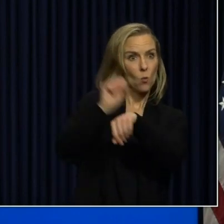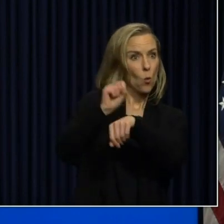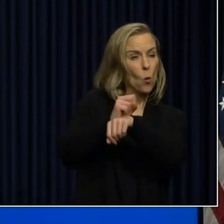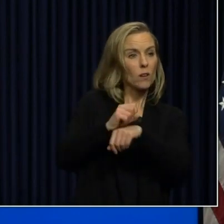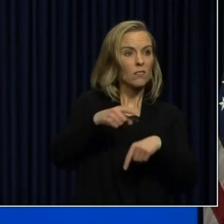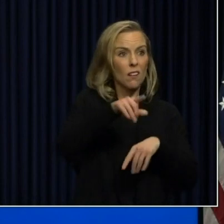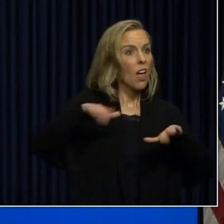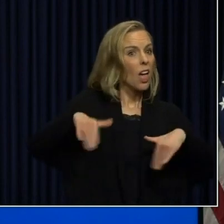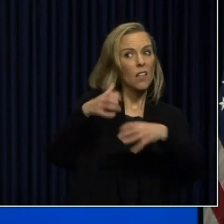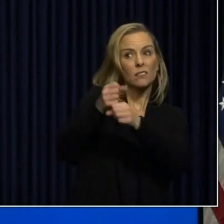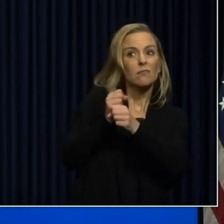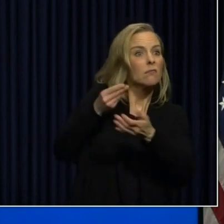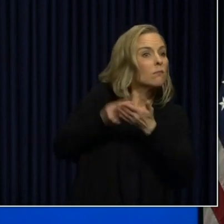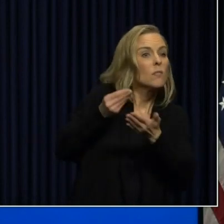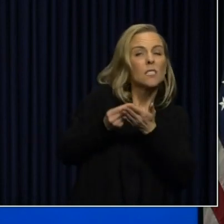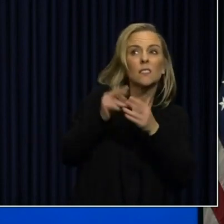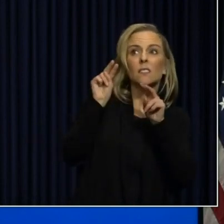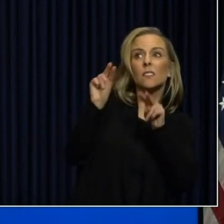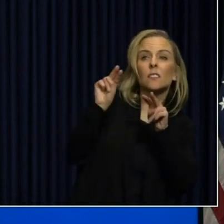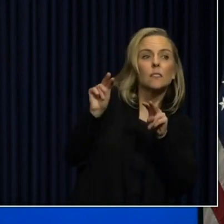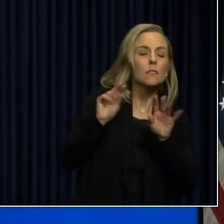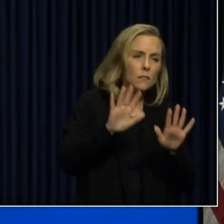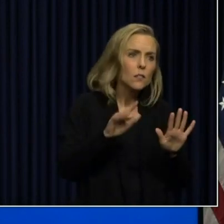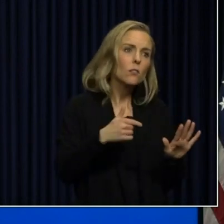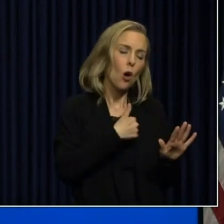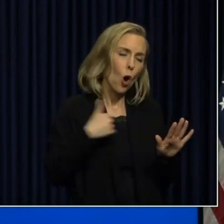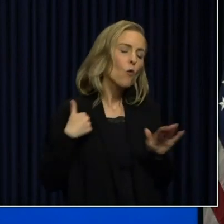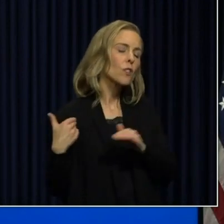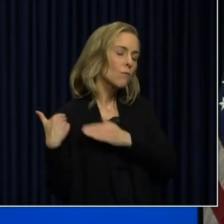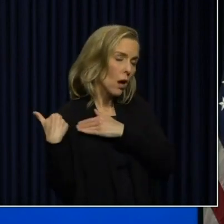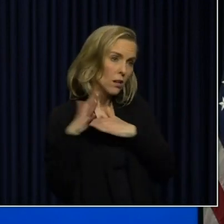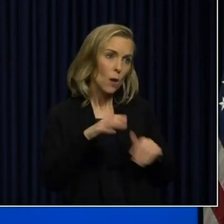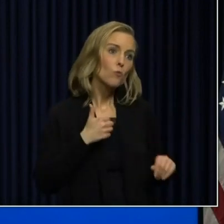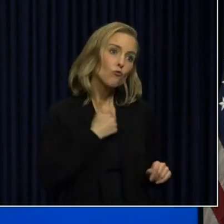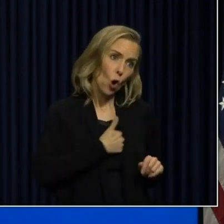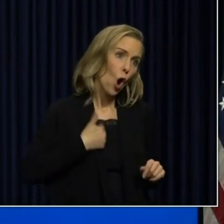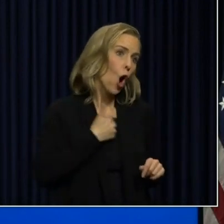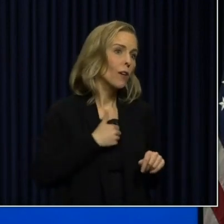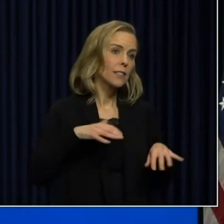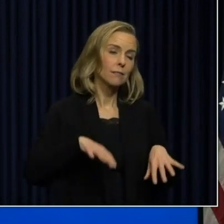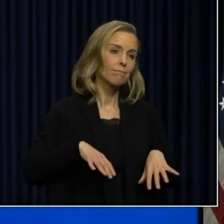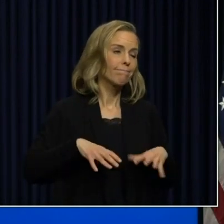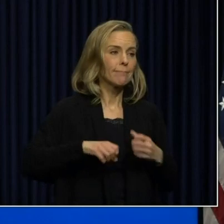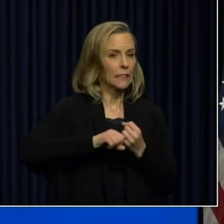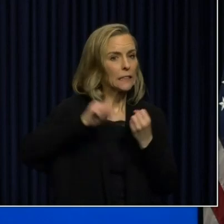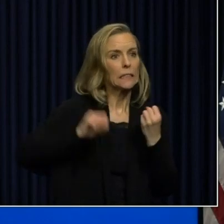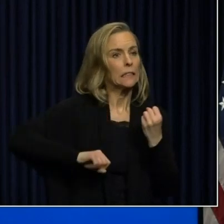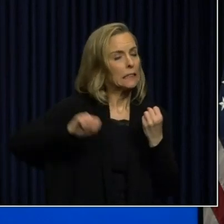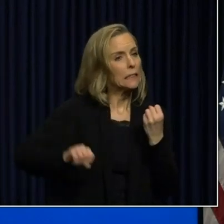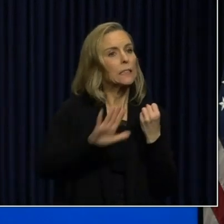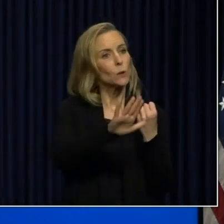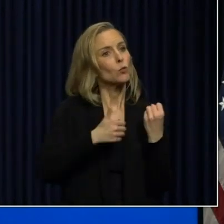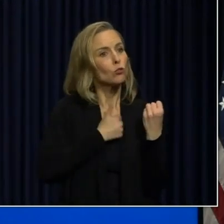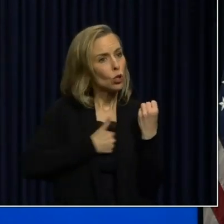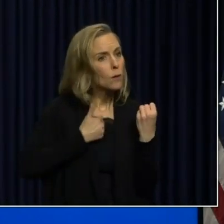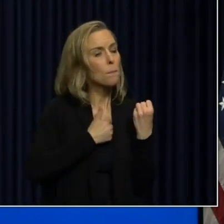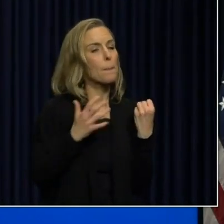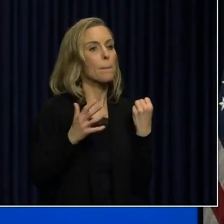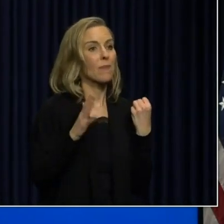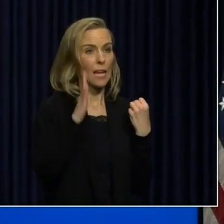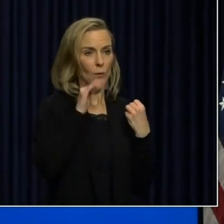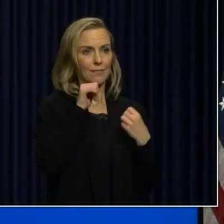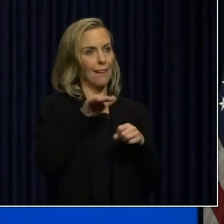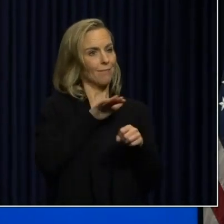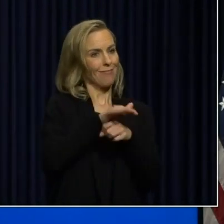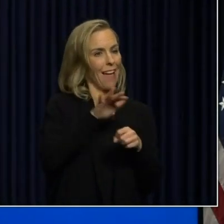gotten to you yet, this is our responsibility, and I'm sorry that it's taking so long. And I know that that's not